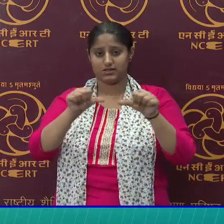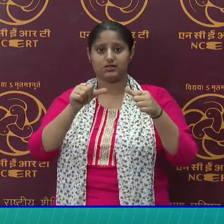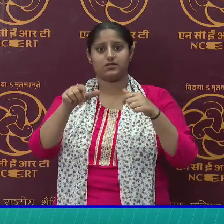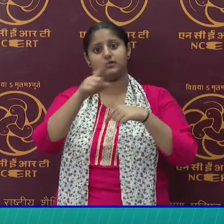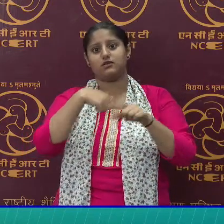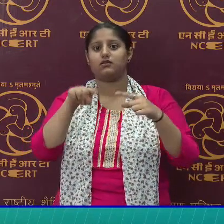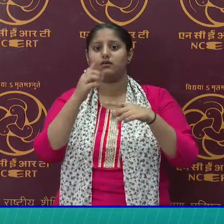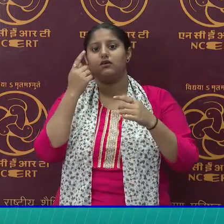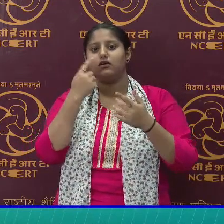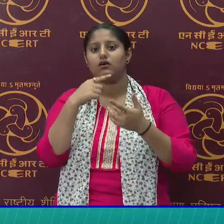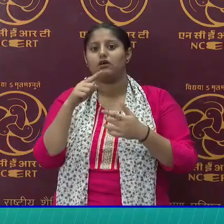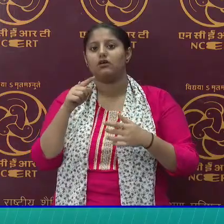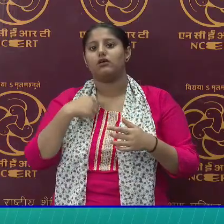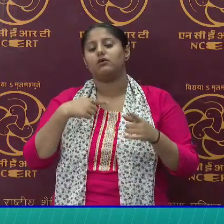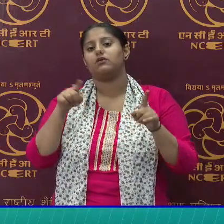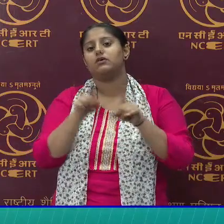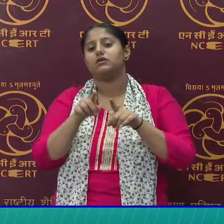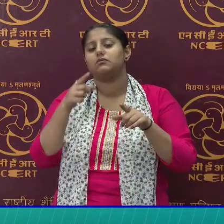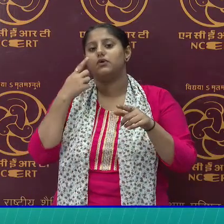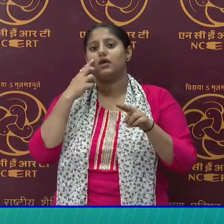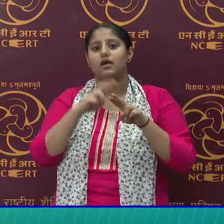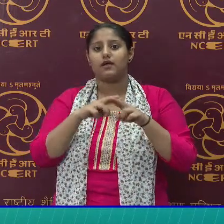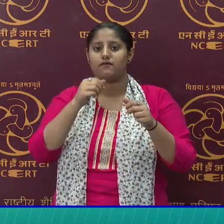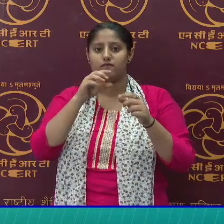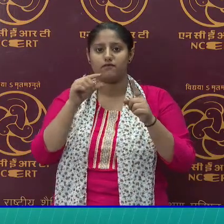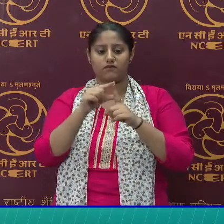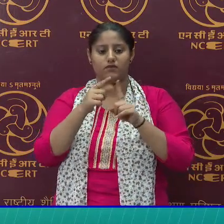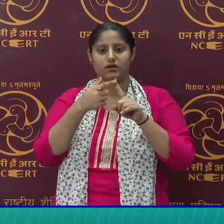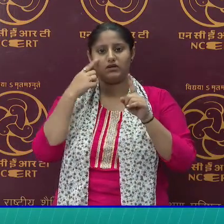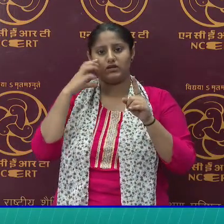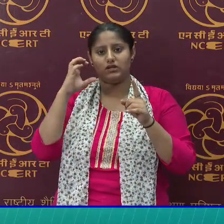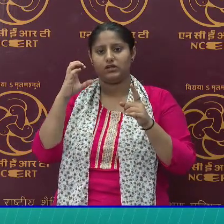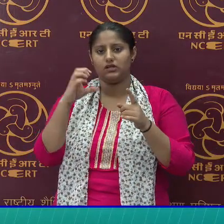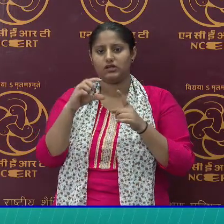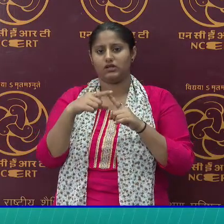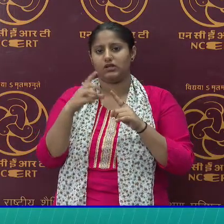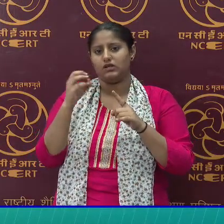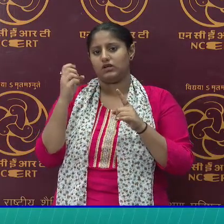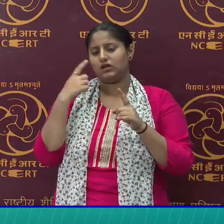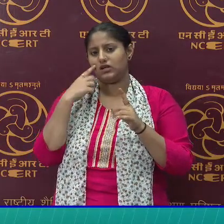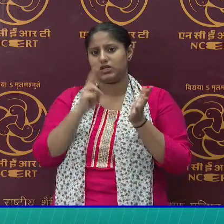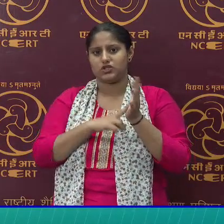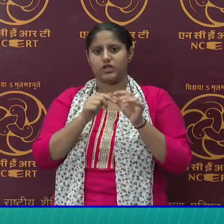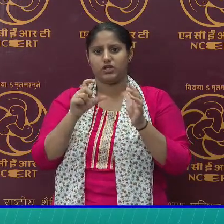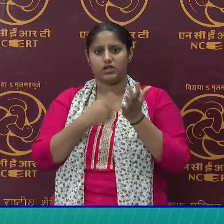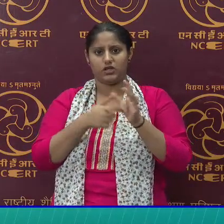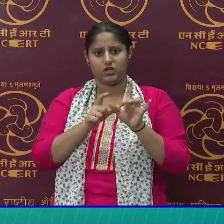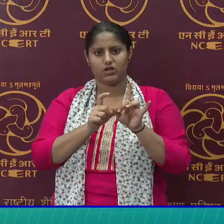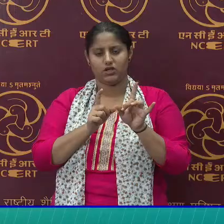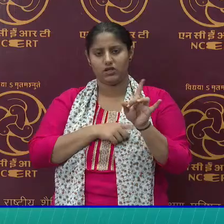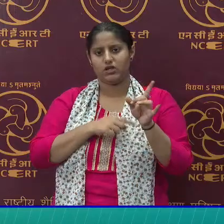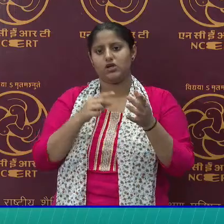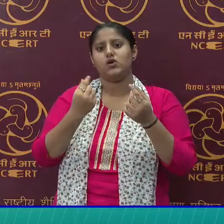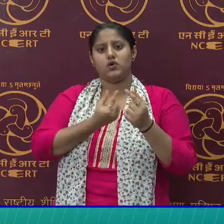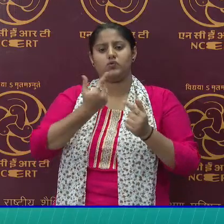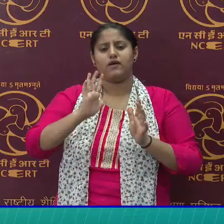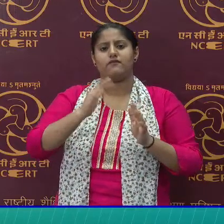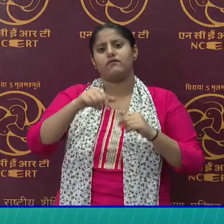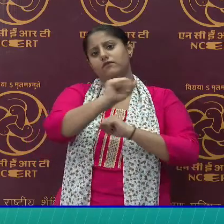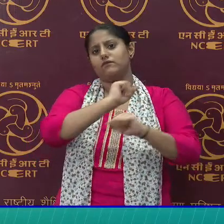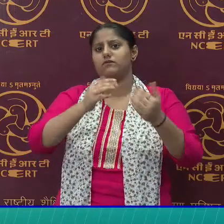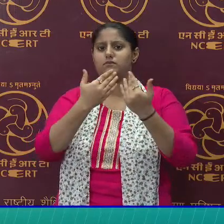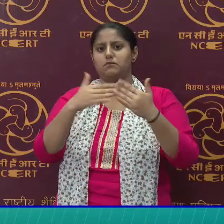words by using a dictionary. So if the child is capable of using a dictionary, even a pictorial dictionary, and or listening to the